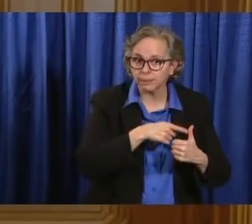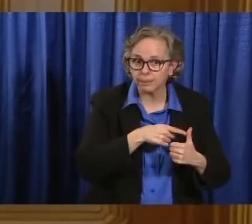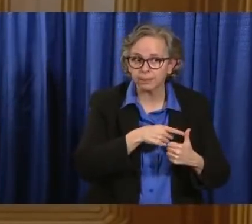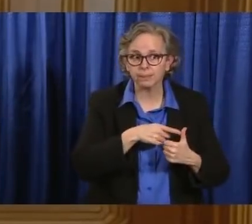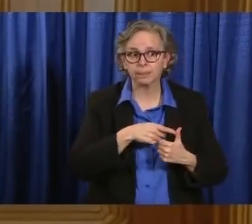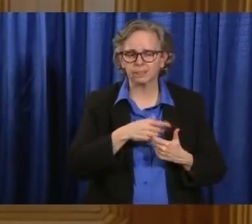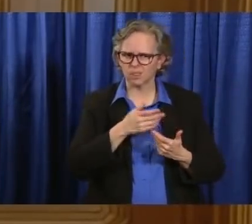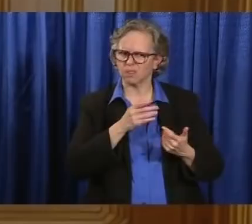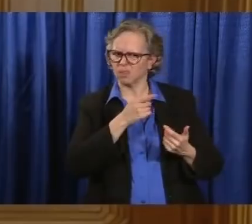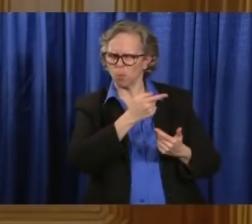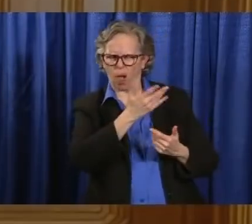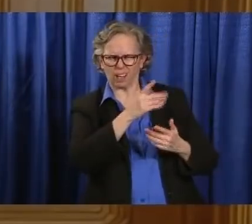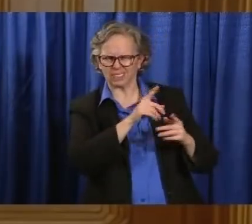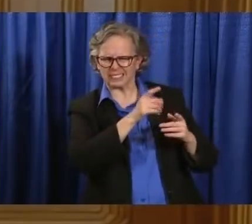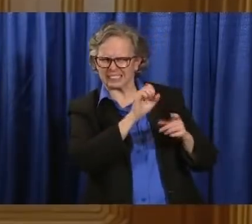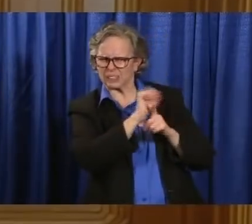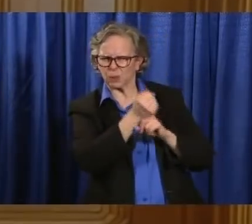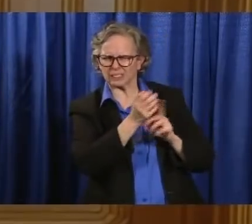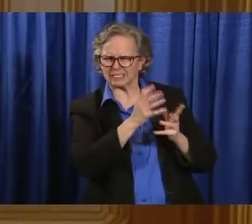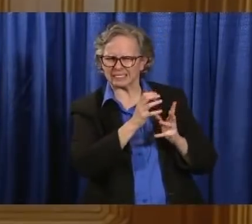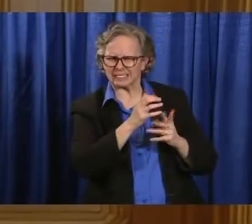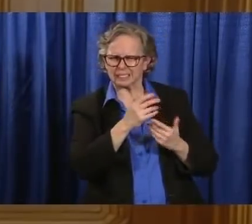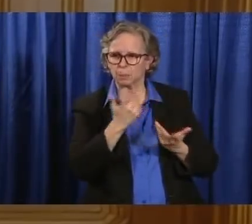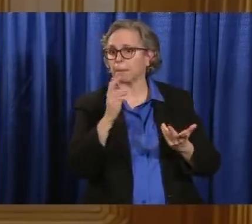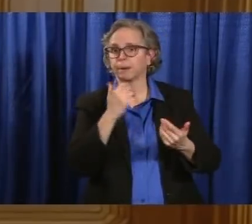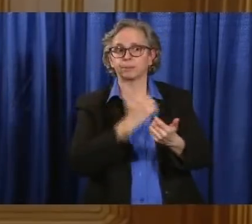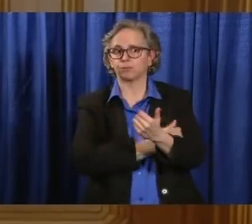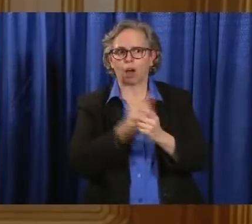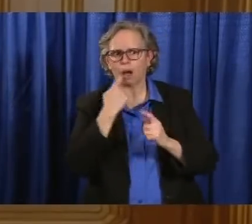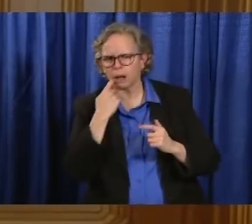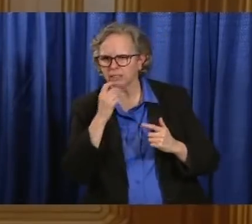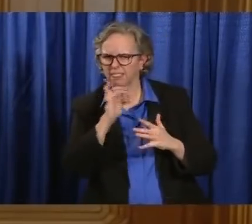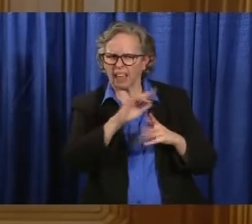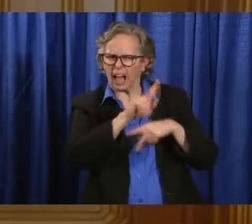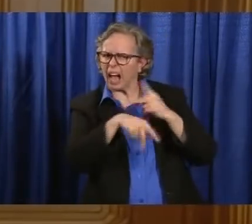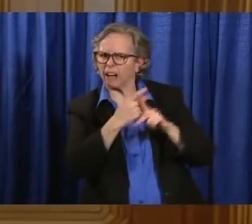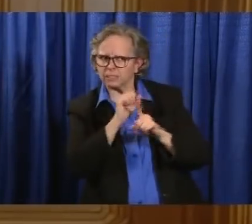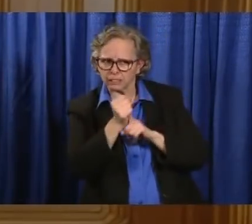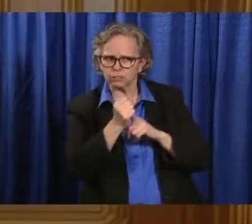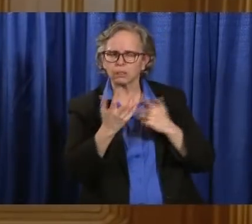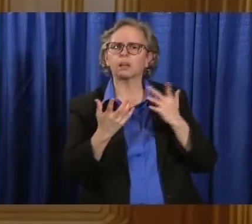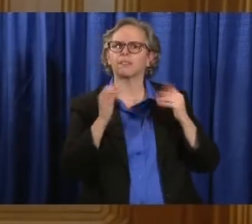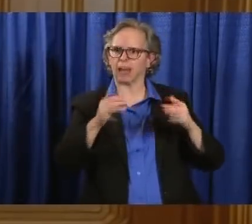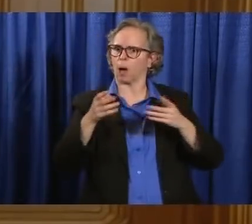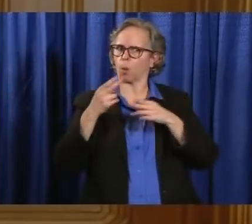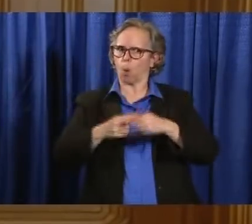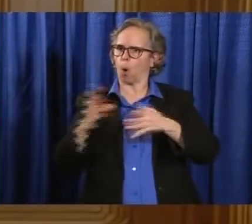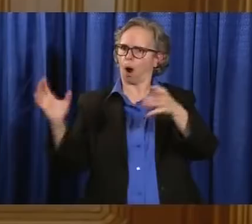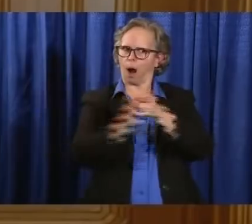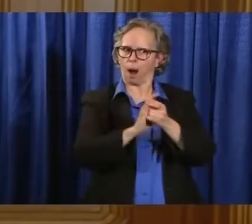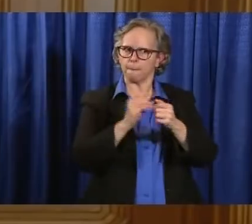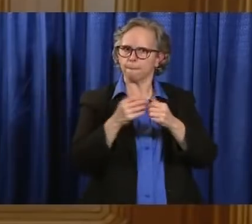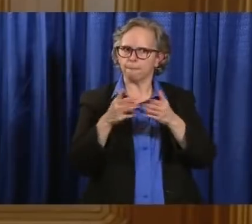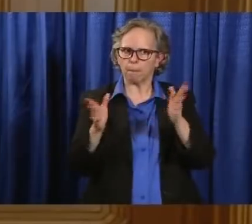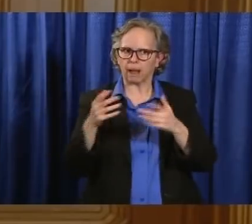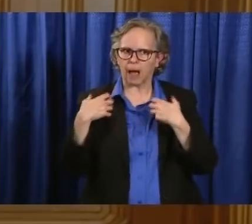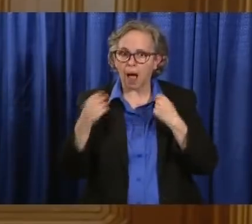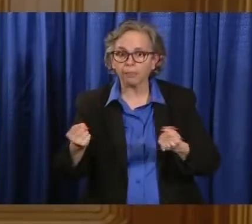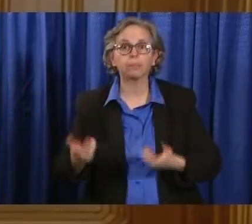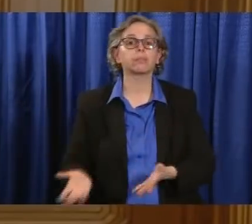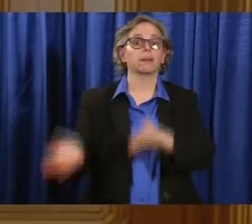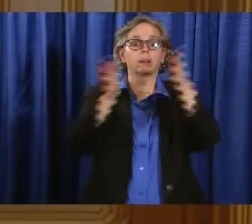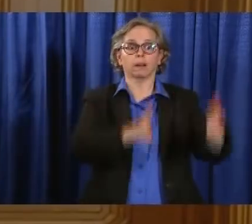addiction, that's public health. What we're doing in our schools in regard to young people